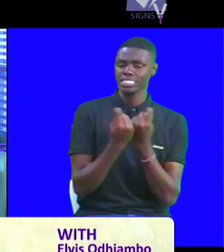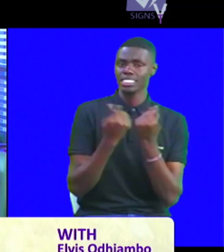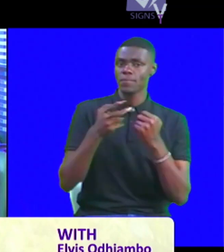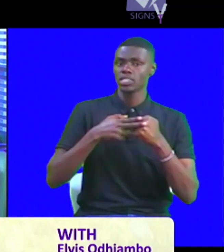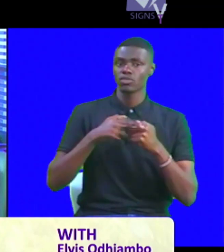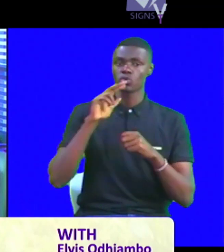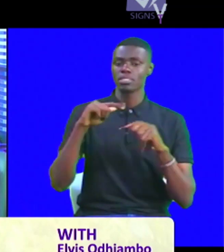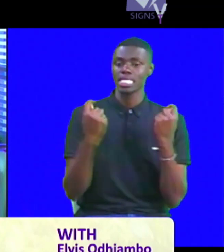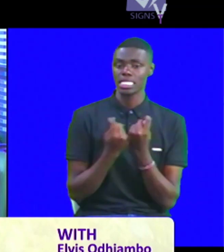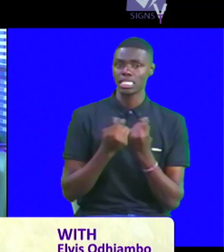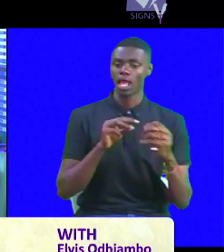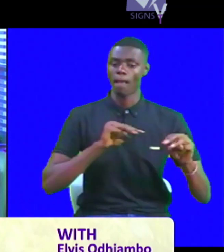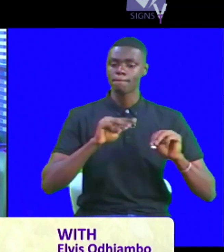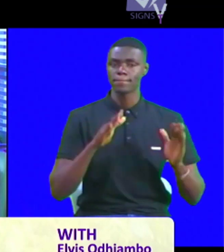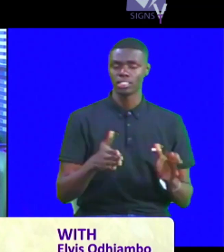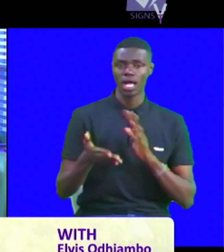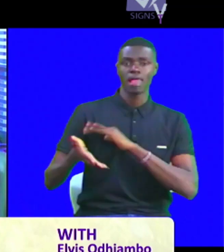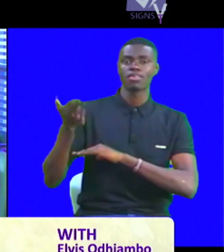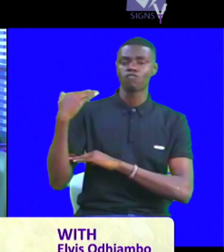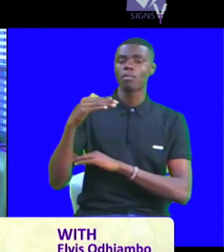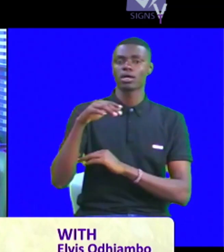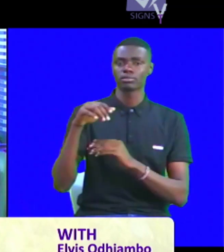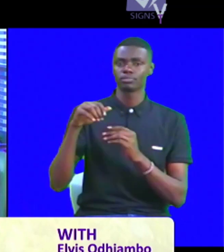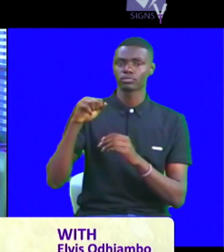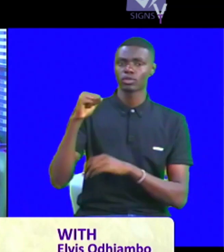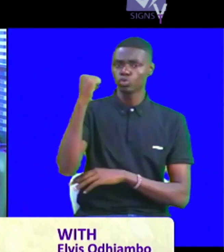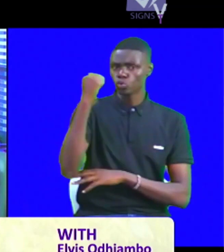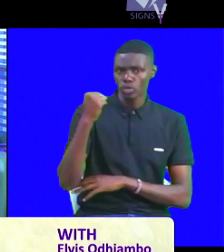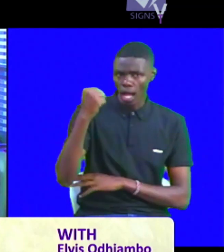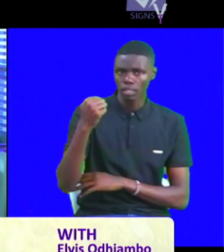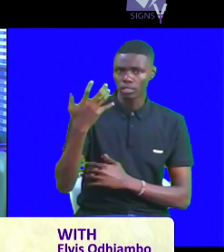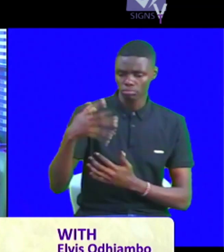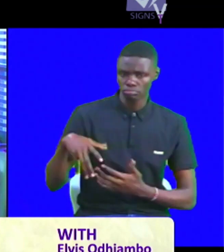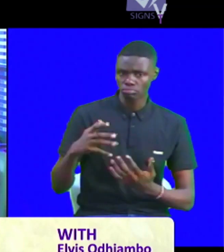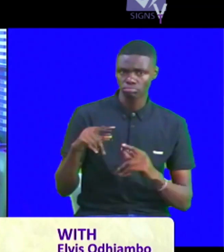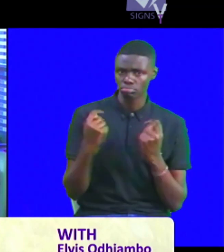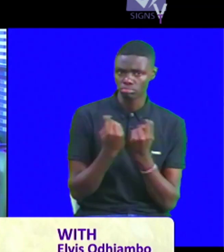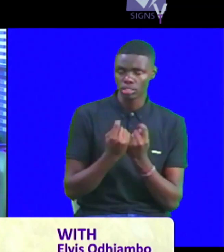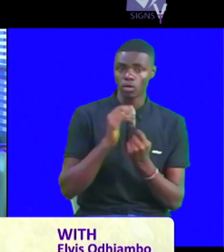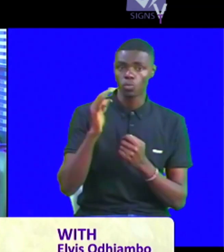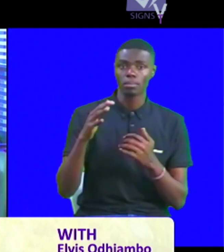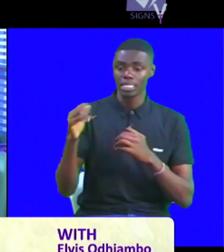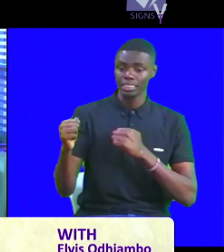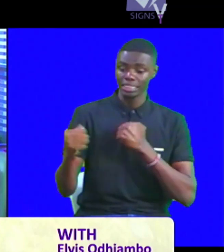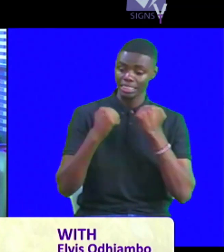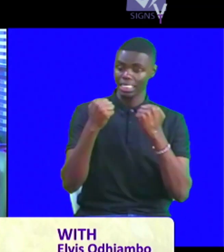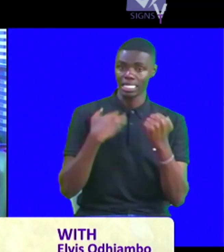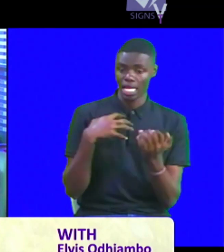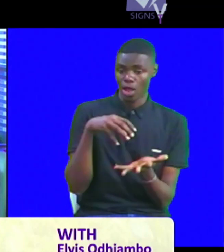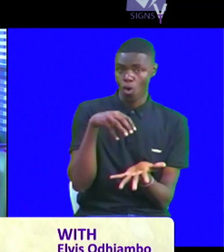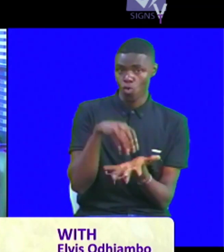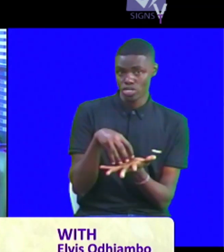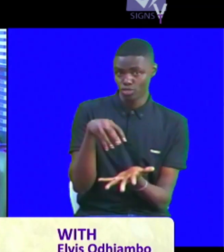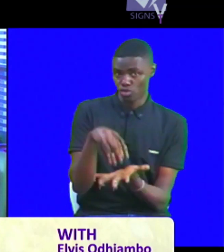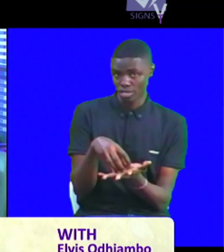Steve Sewe will be the team manager. Just like I said, the former Shujaa captain and now KCB coach Andrew Amonde will be in charge